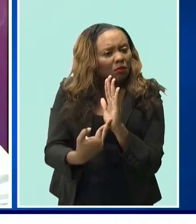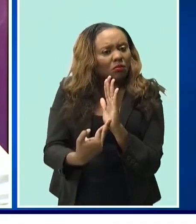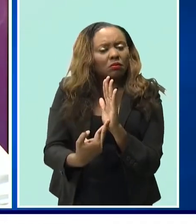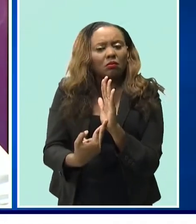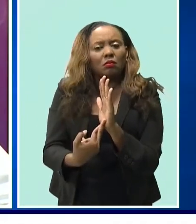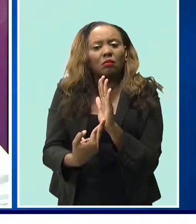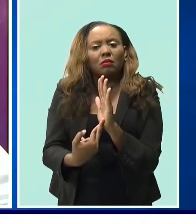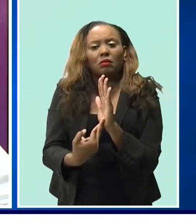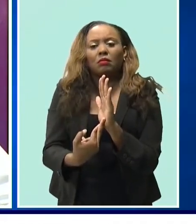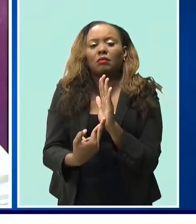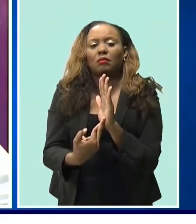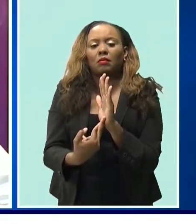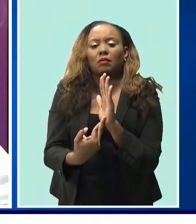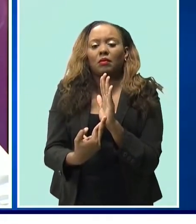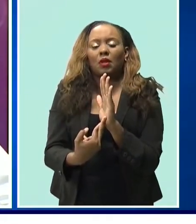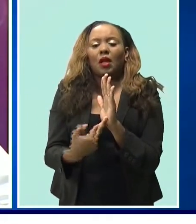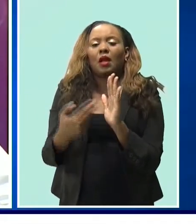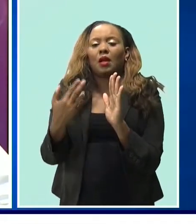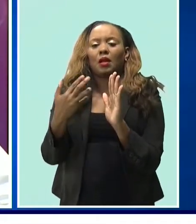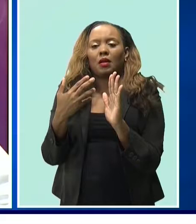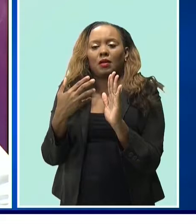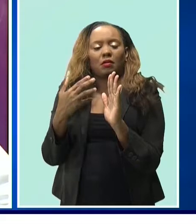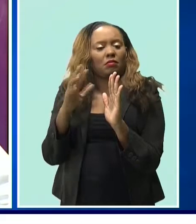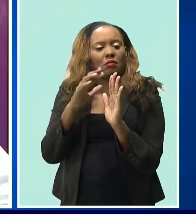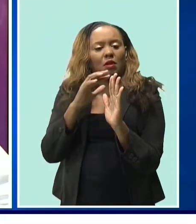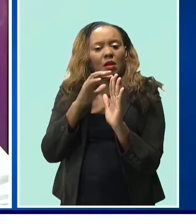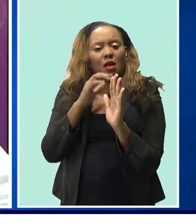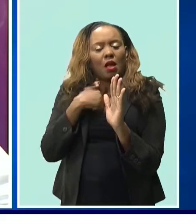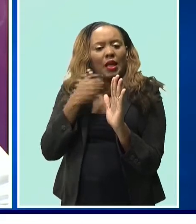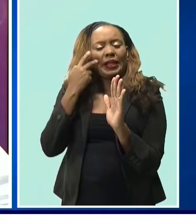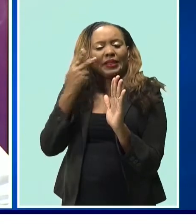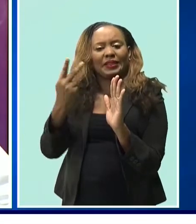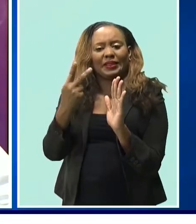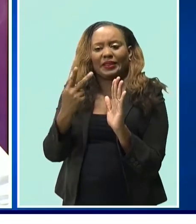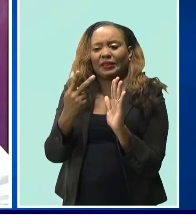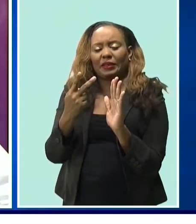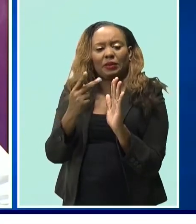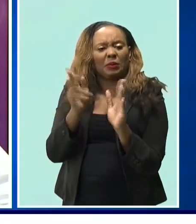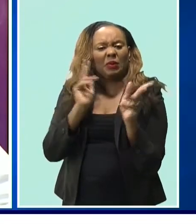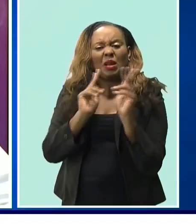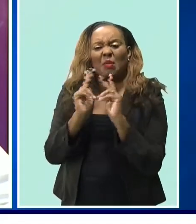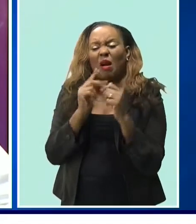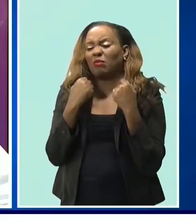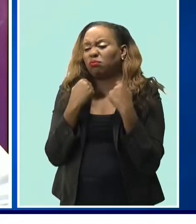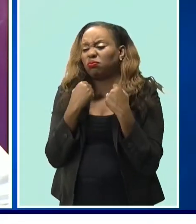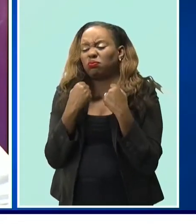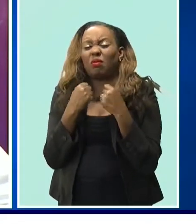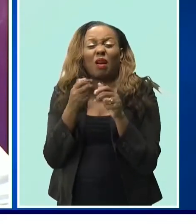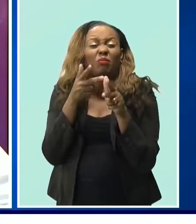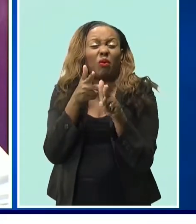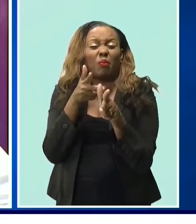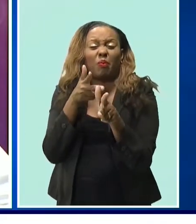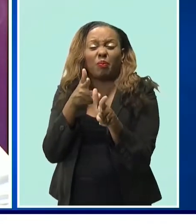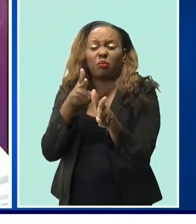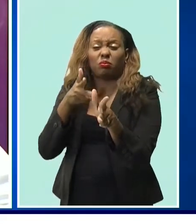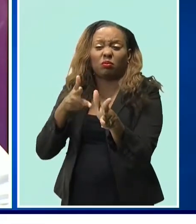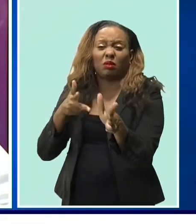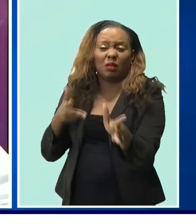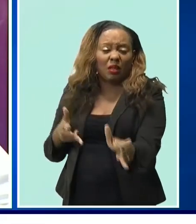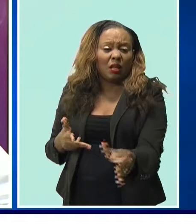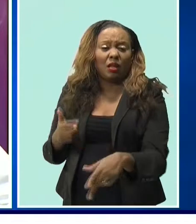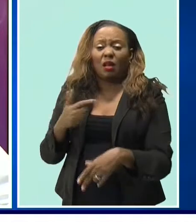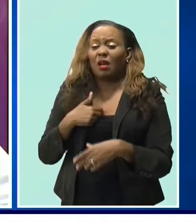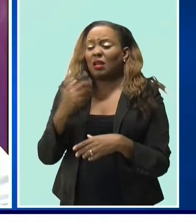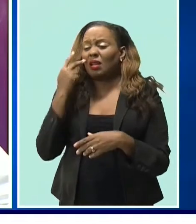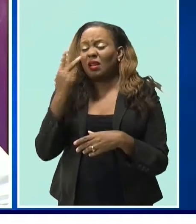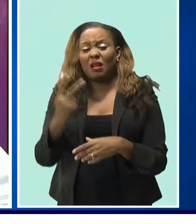does not end there. I've seen the traffic on the road today and over the past couple of days, and you would